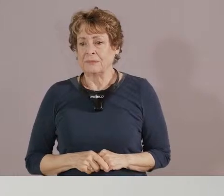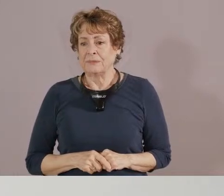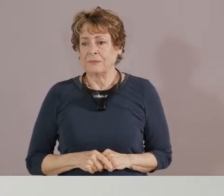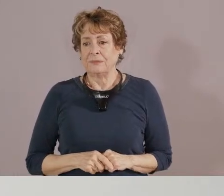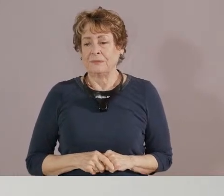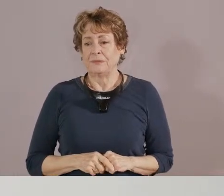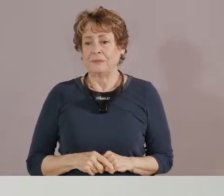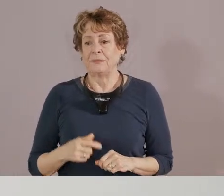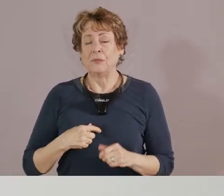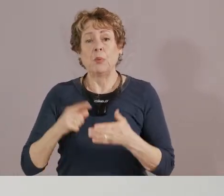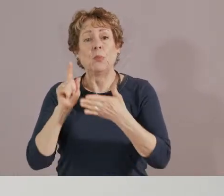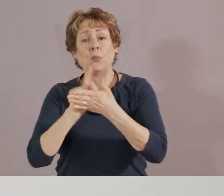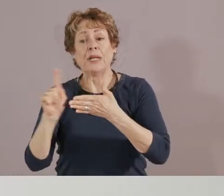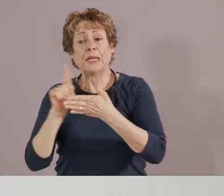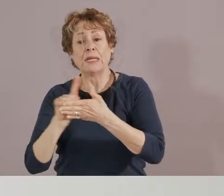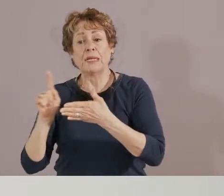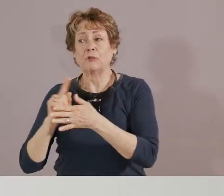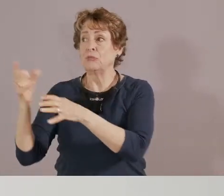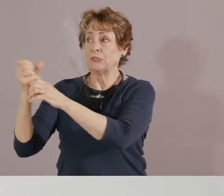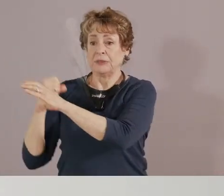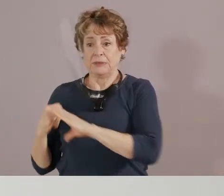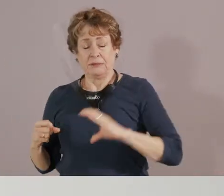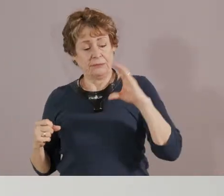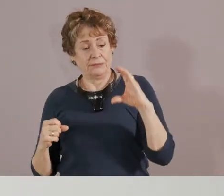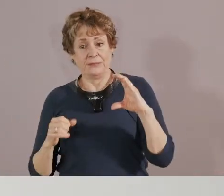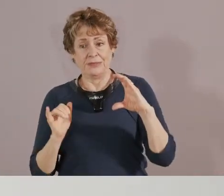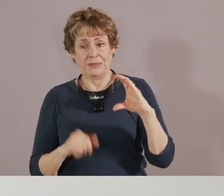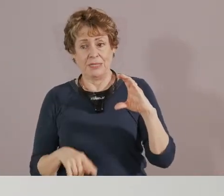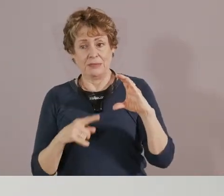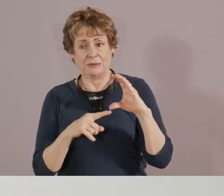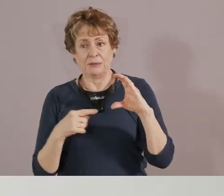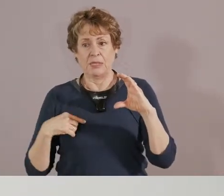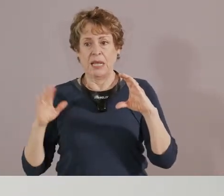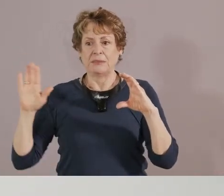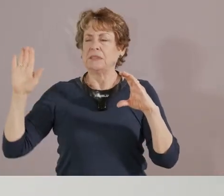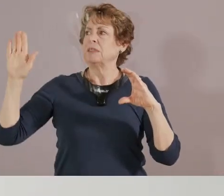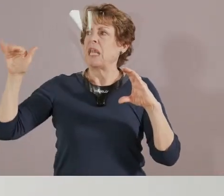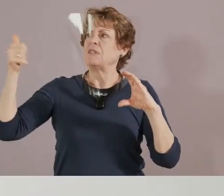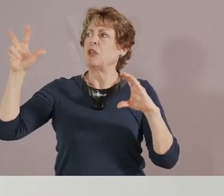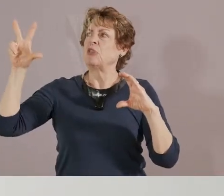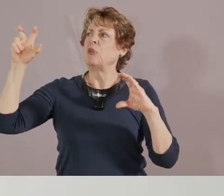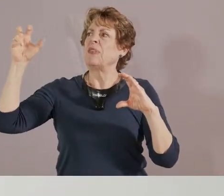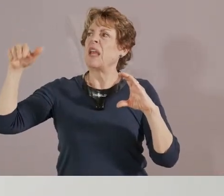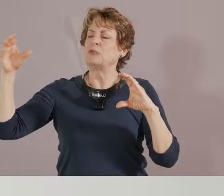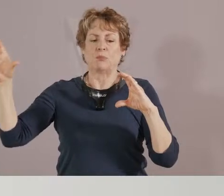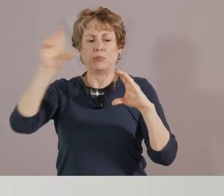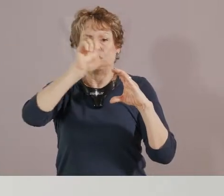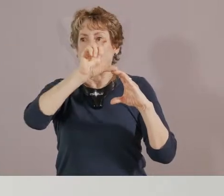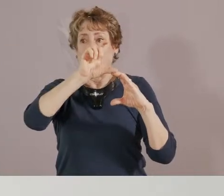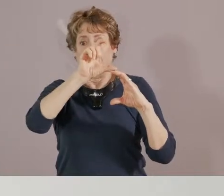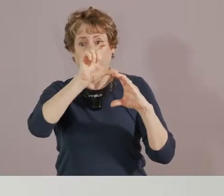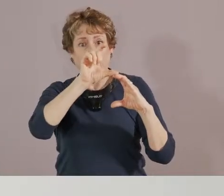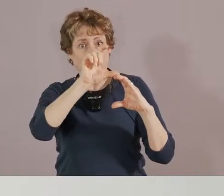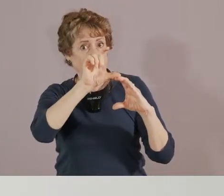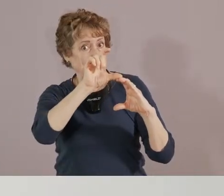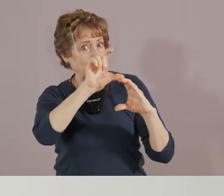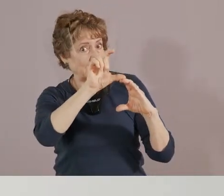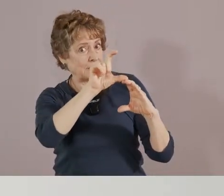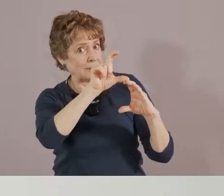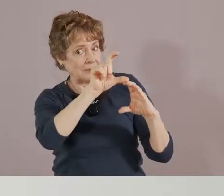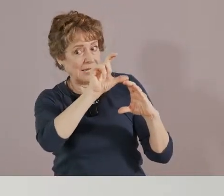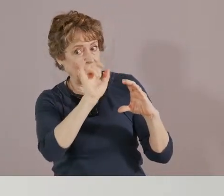like 469,000 if our request was fulfilled. We work very closely with some of the